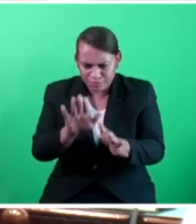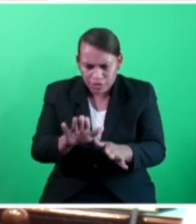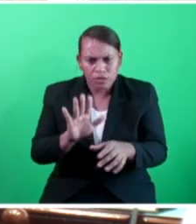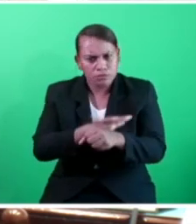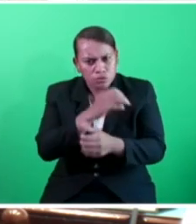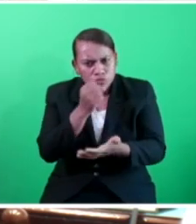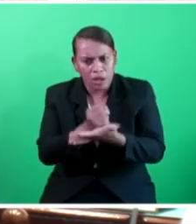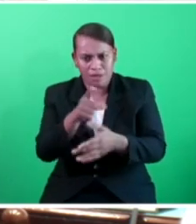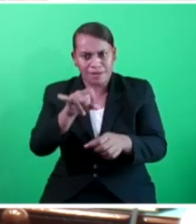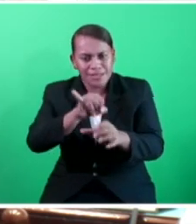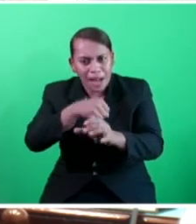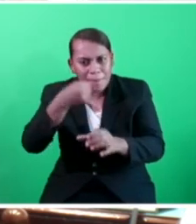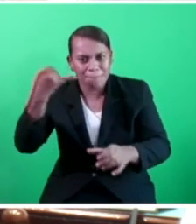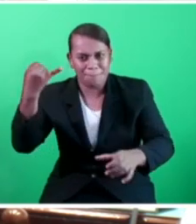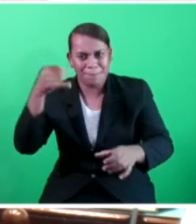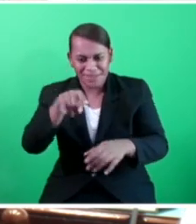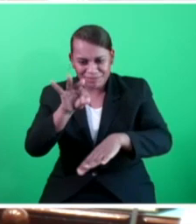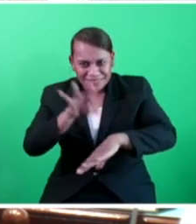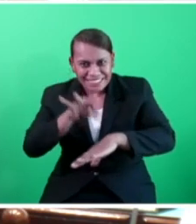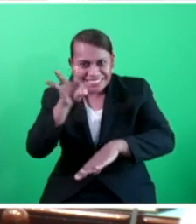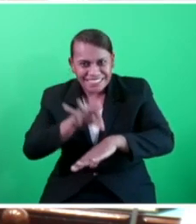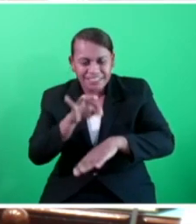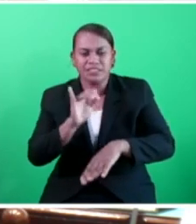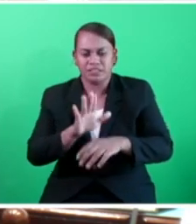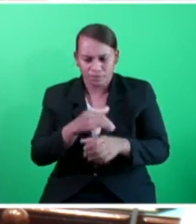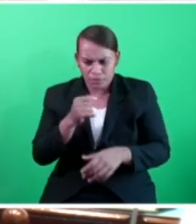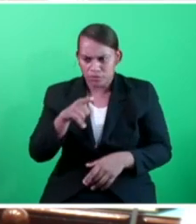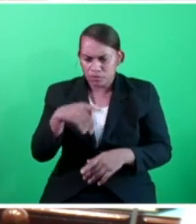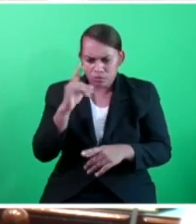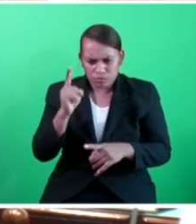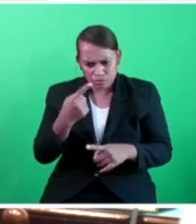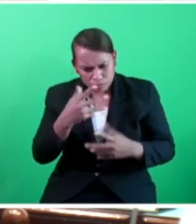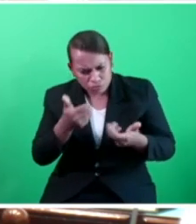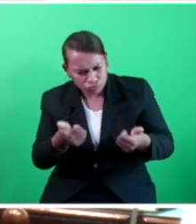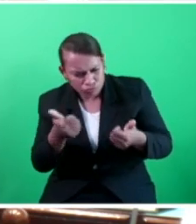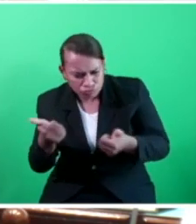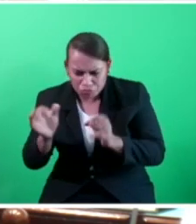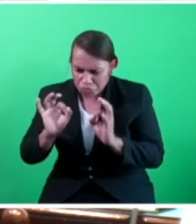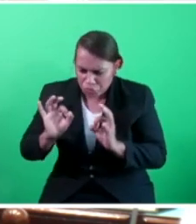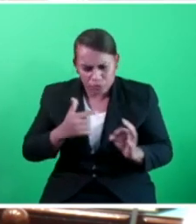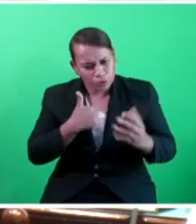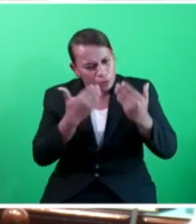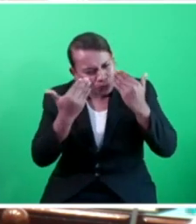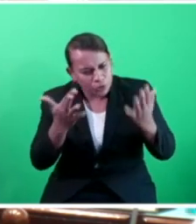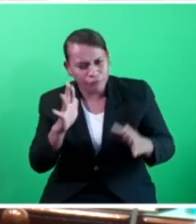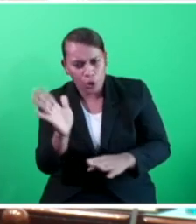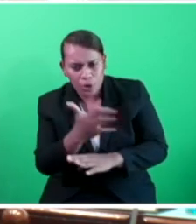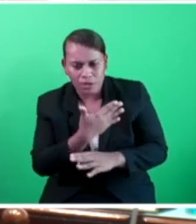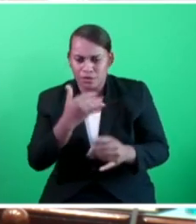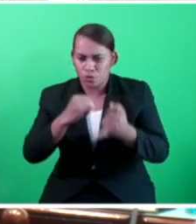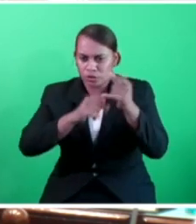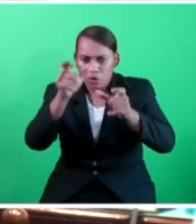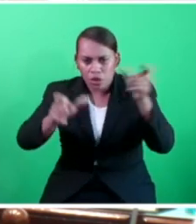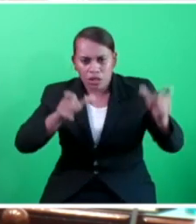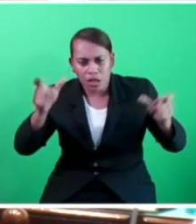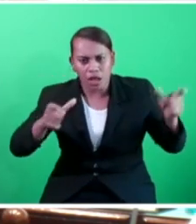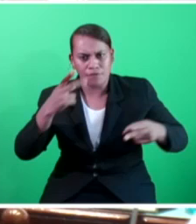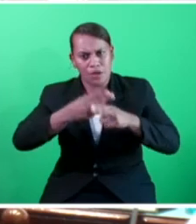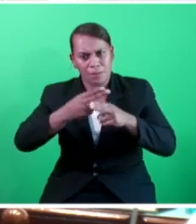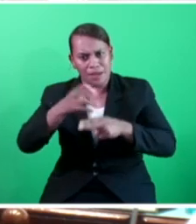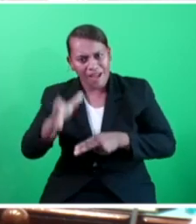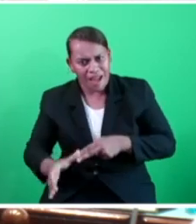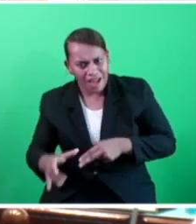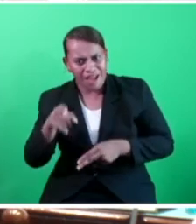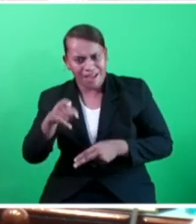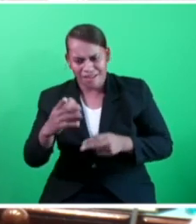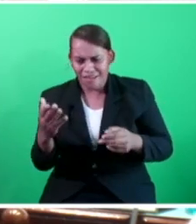two chemicals. I must say, I want to thank all the stakeholders, the farmers, and also importers in particular, for coming on